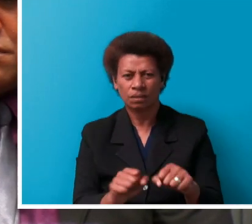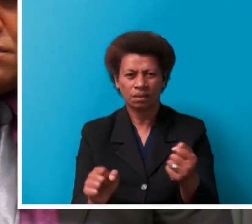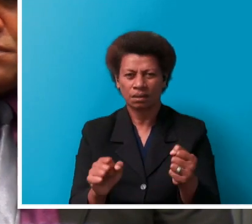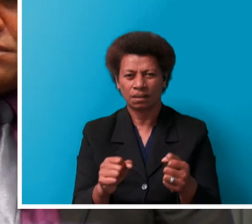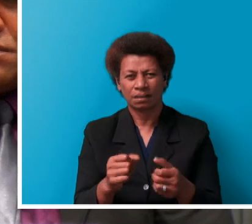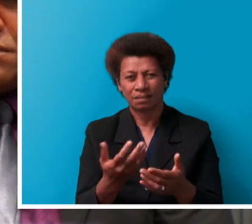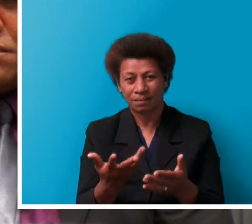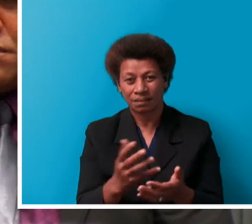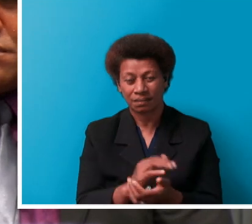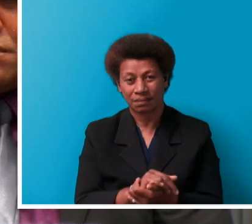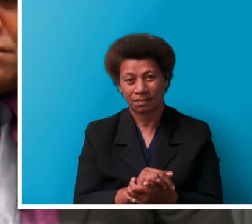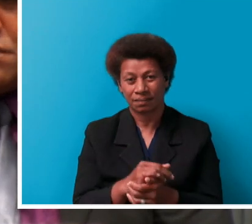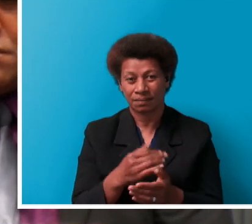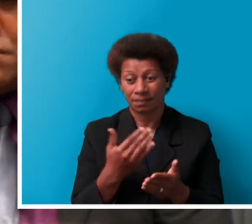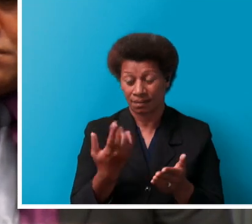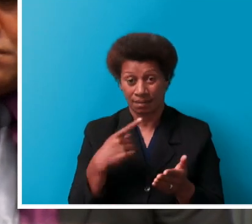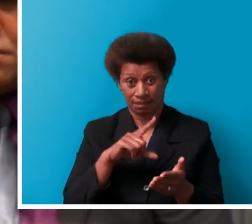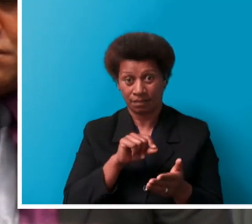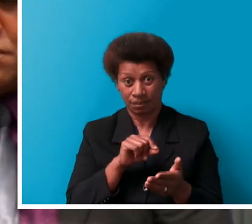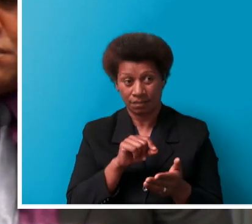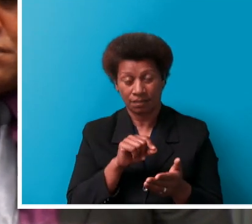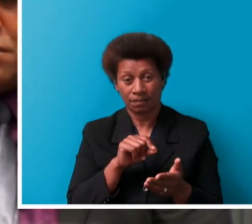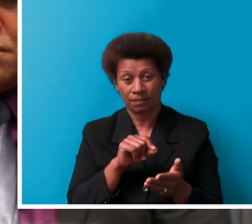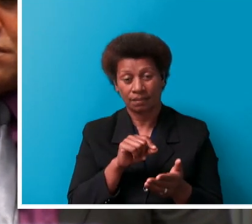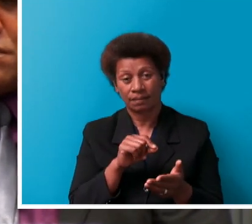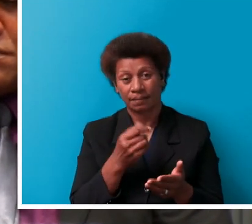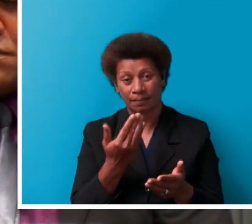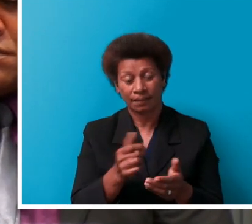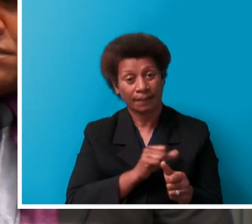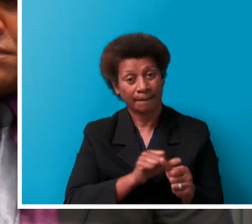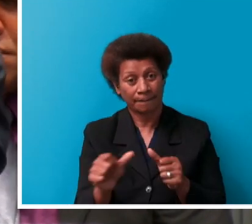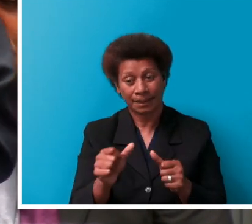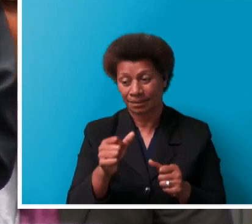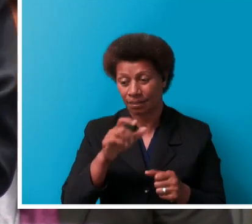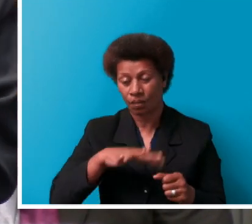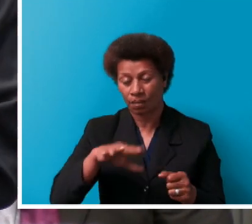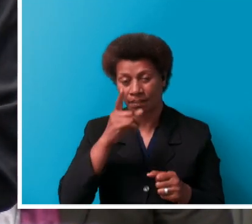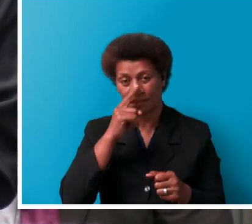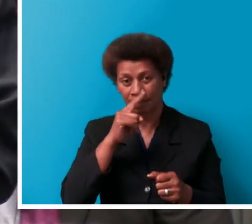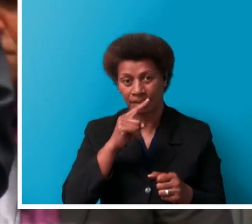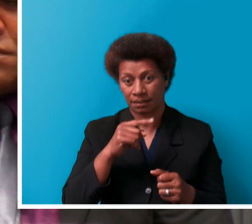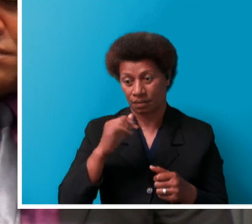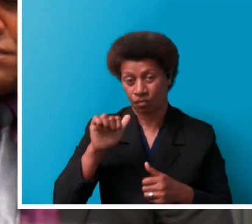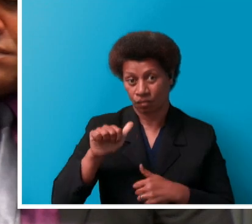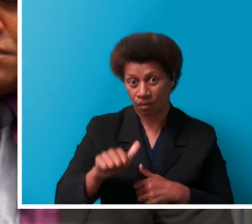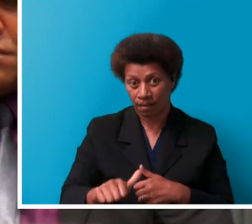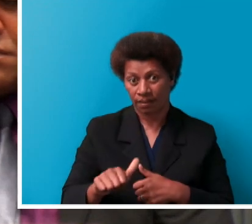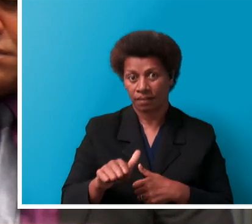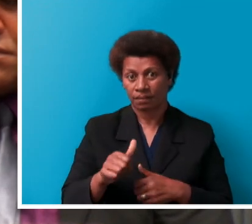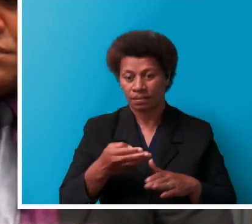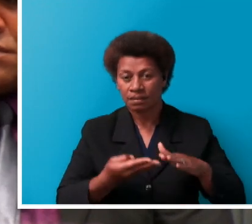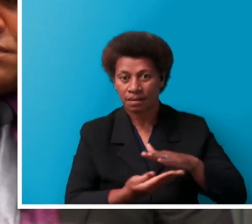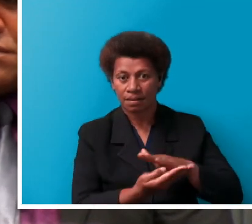We will do our utmost best that our people's right to life, stipulated under the